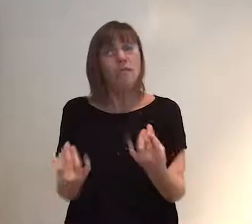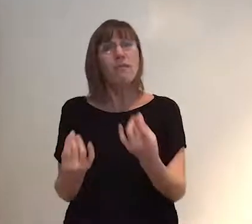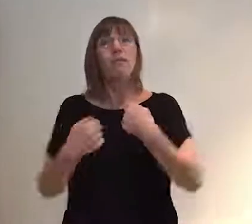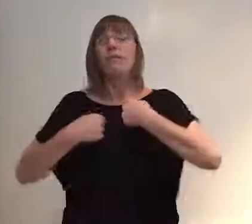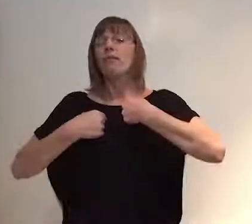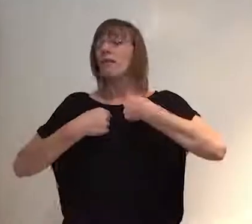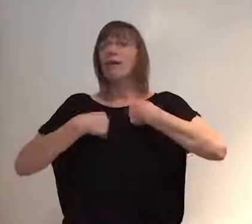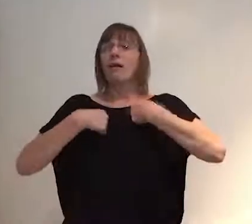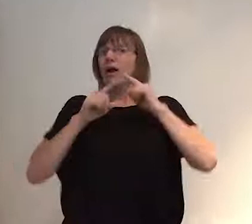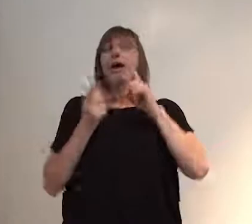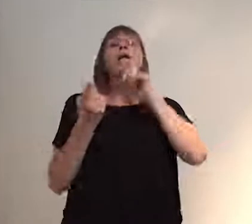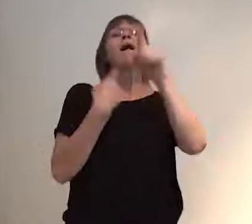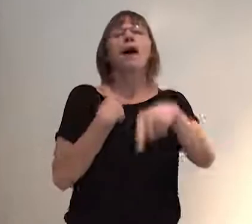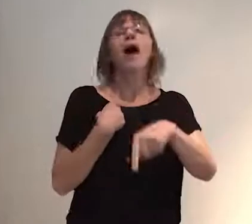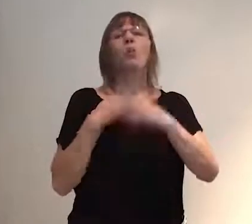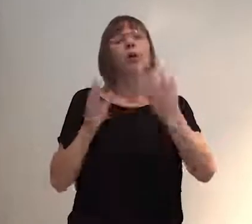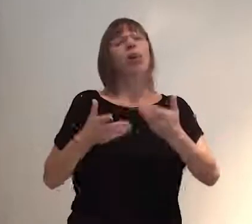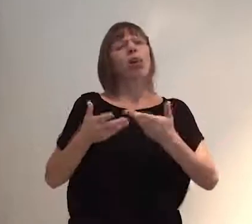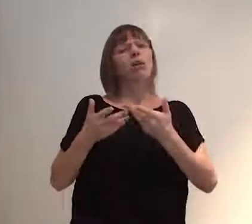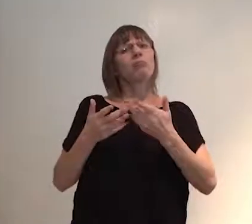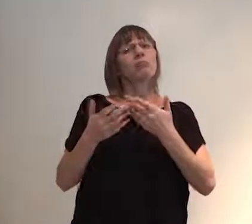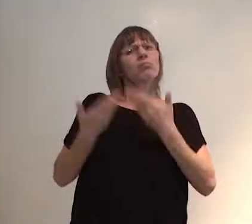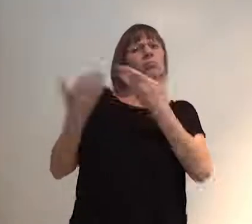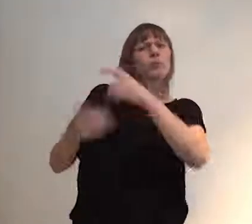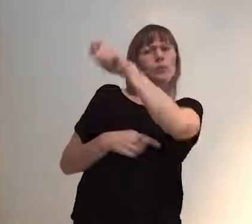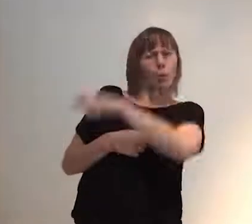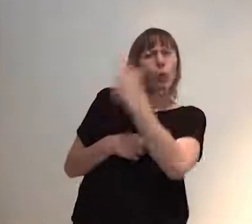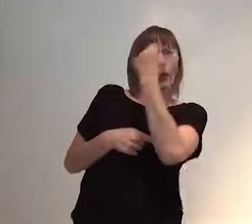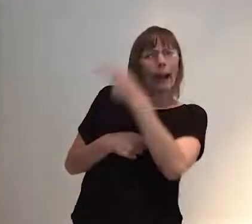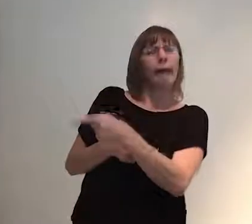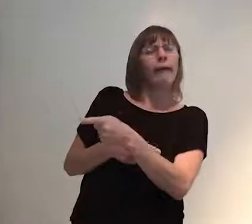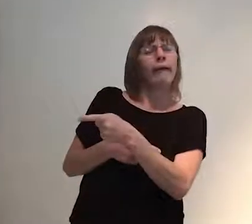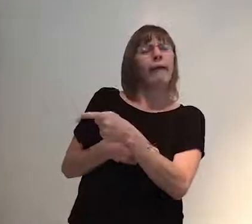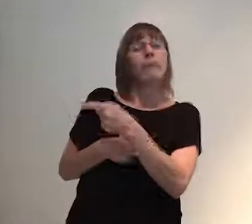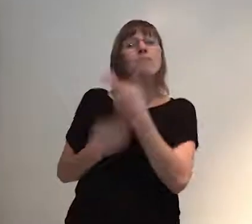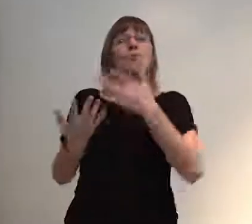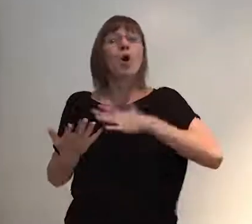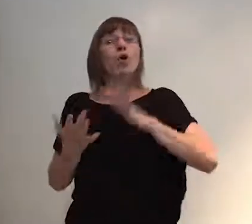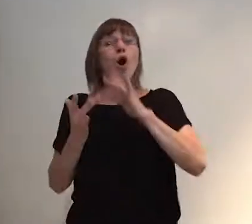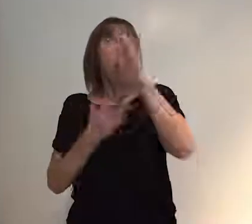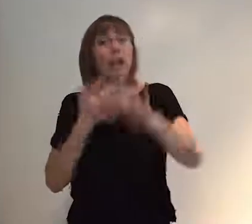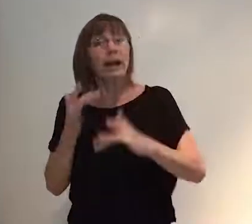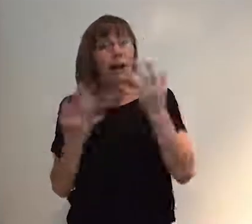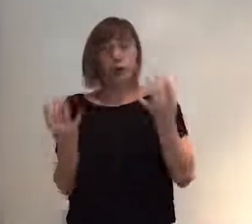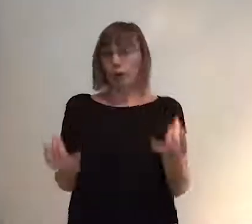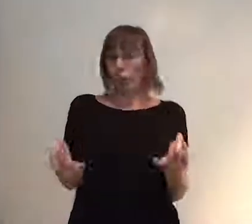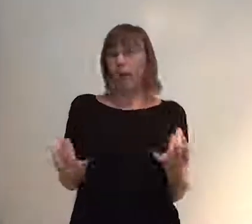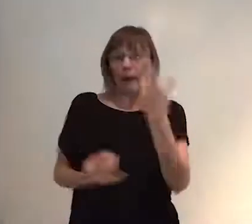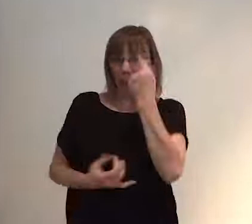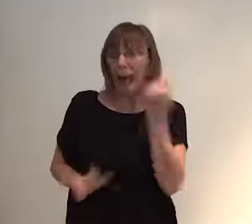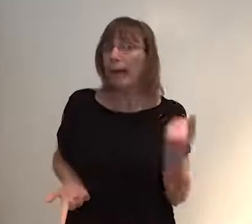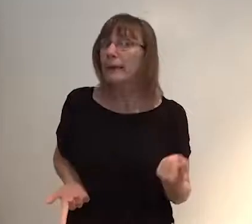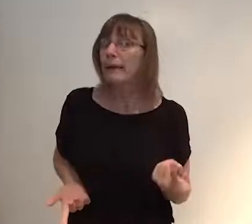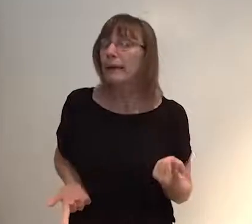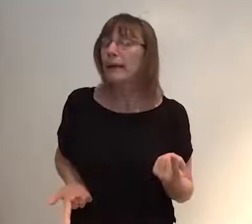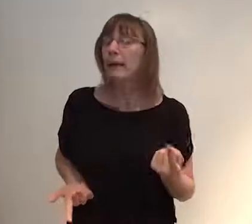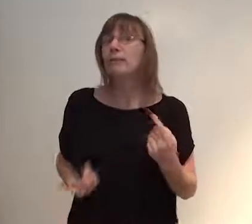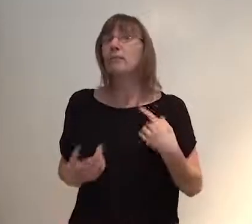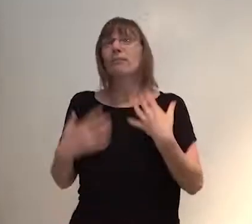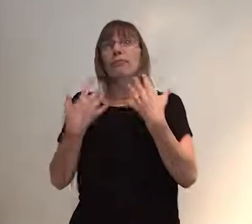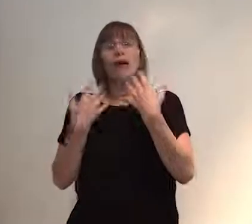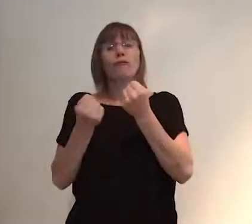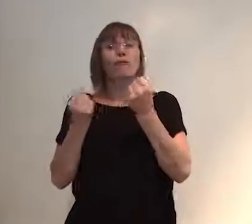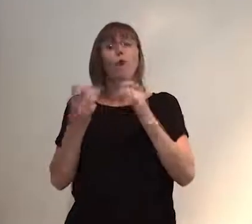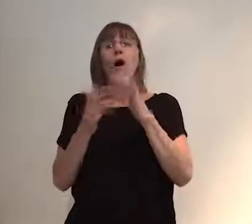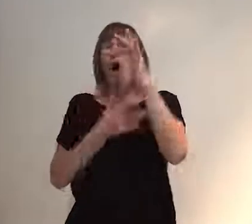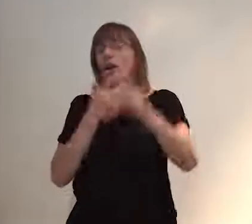I can't answer you, I'll point you in the right direction to somebody that can. If you want to do some online yoga classes, I've